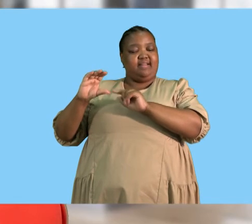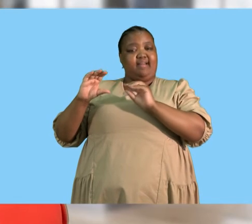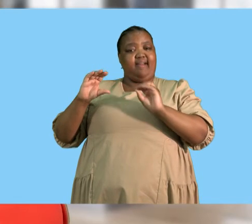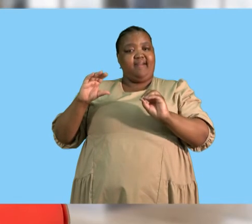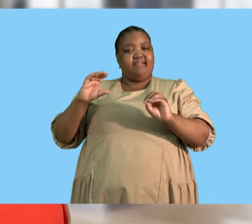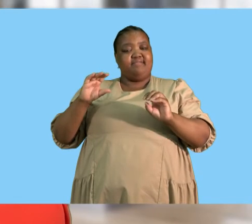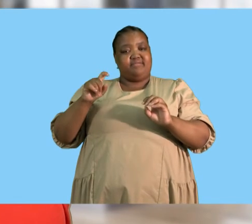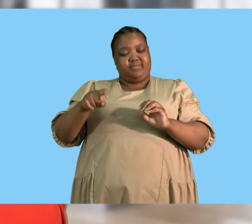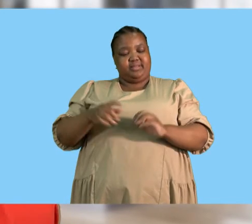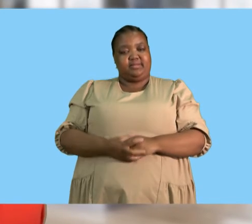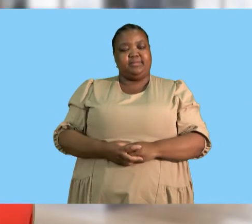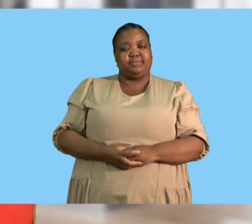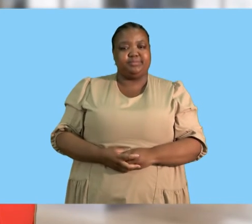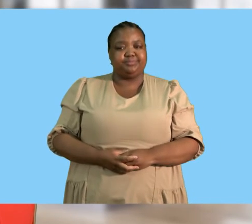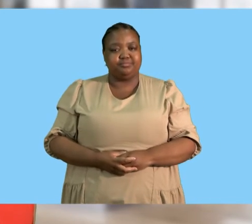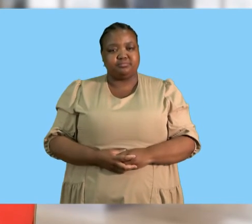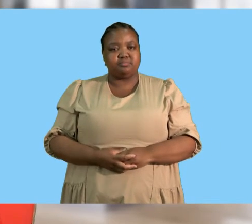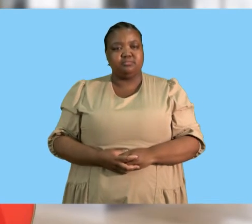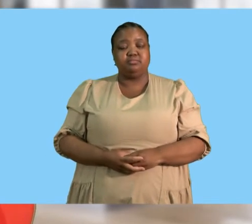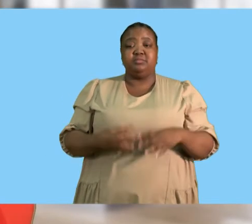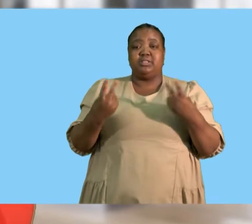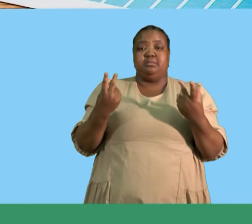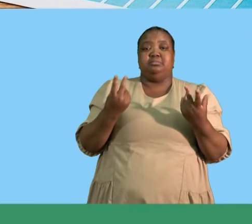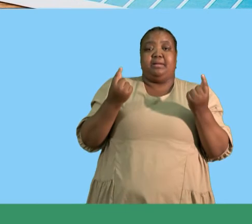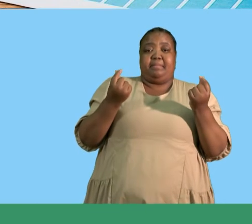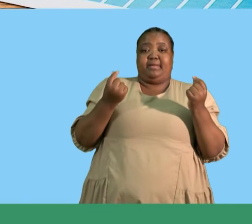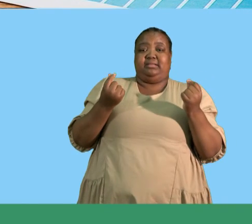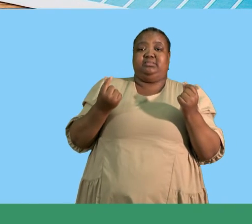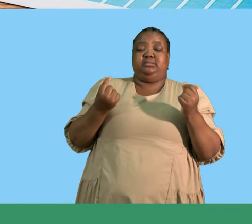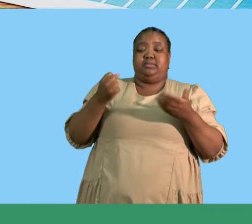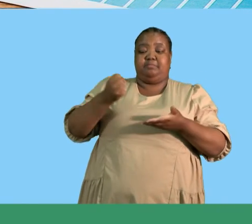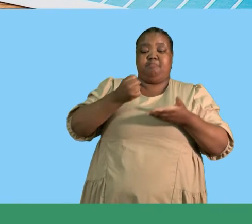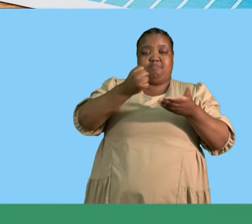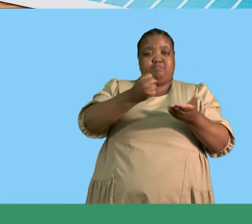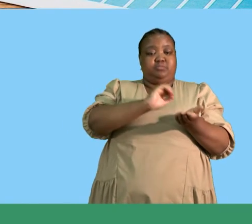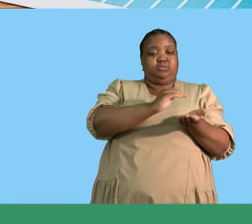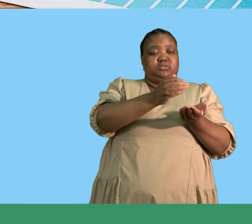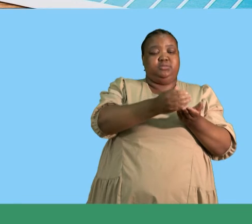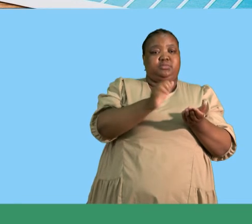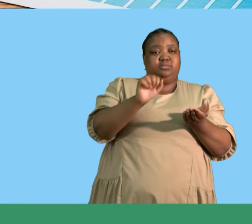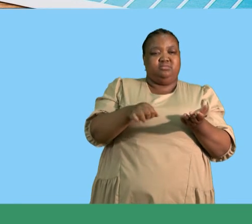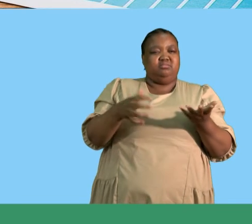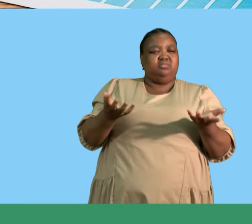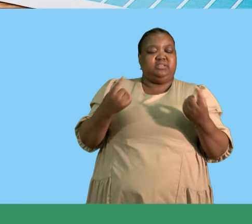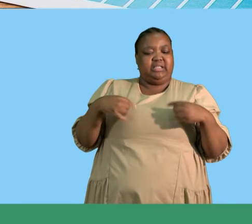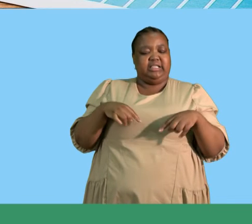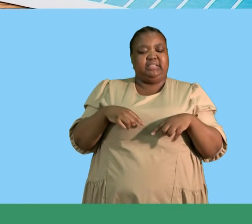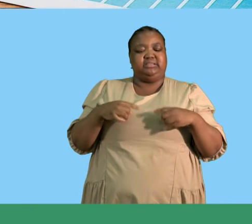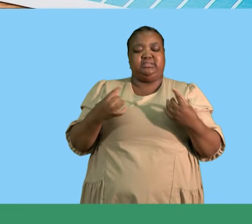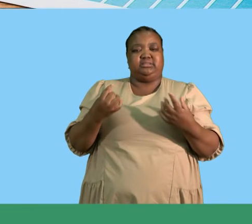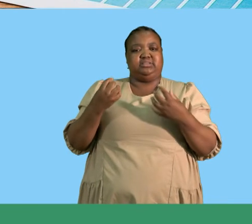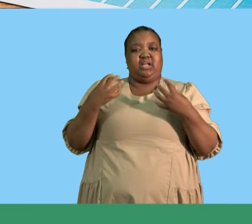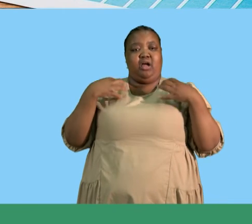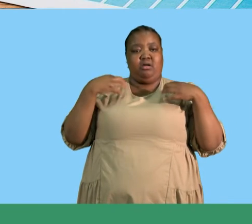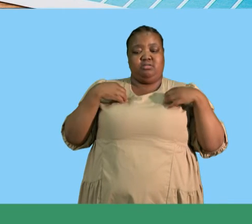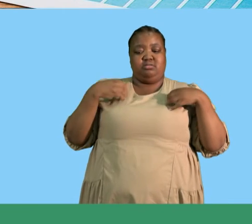which is money used to start a business. So we need funding because we want to purchase our assets such as